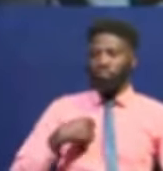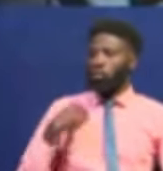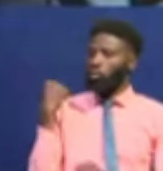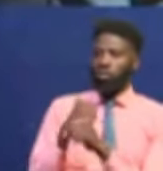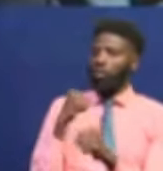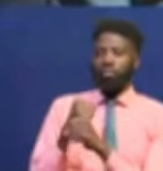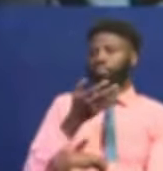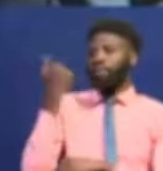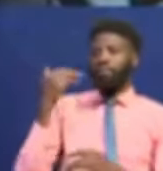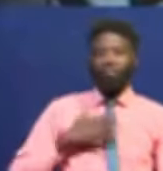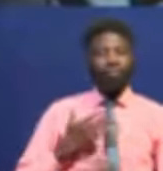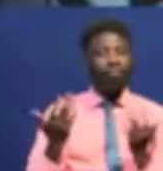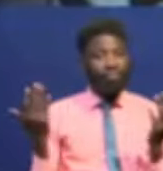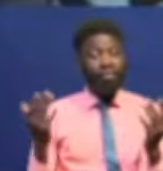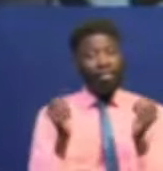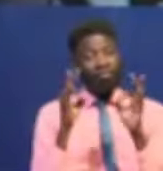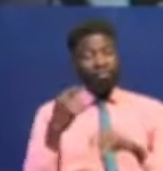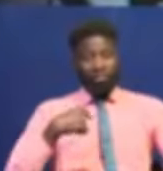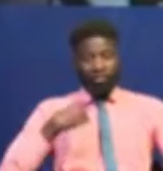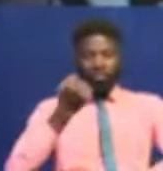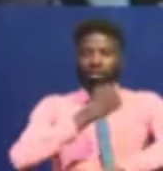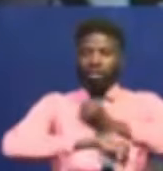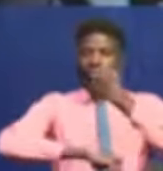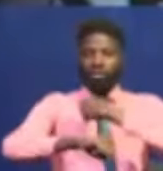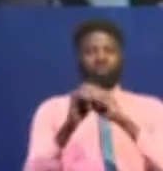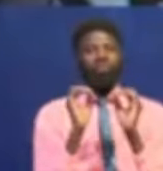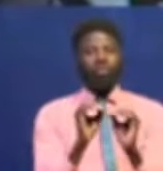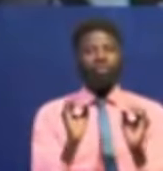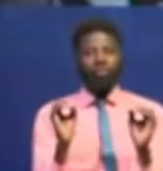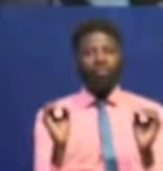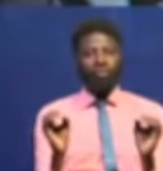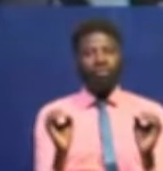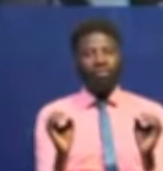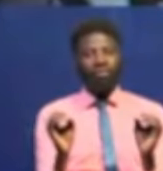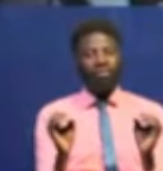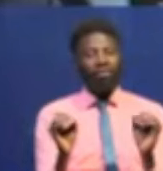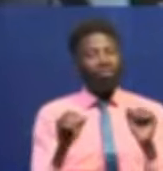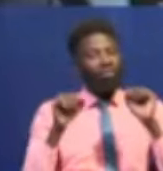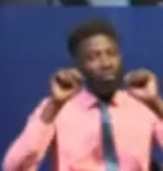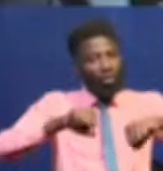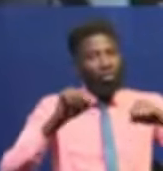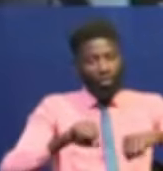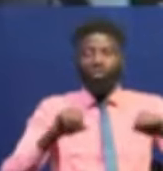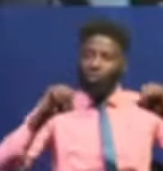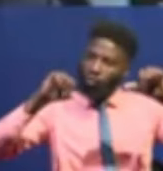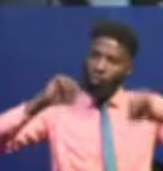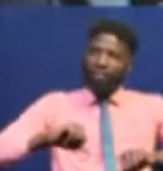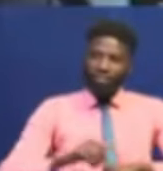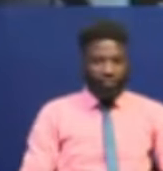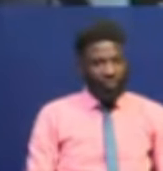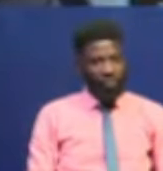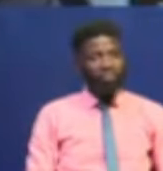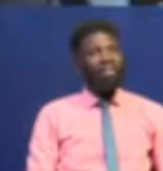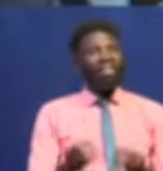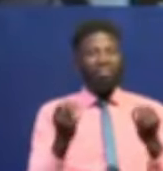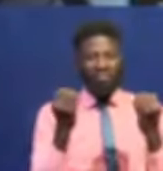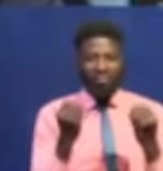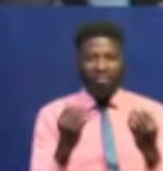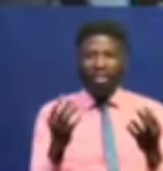best. If I hadn't done what I did, things would have been much worse. In fact, many